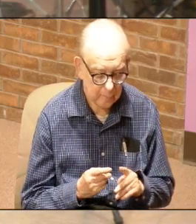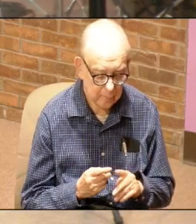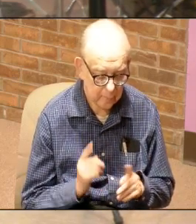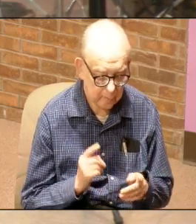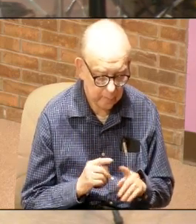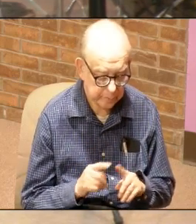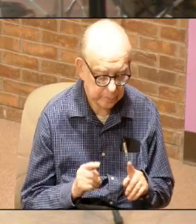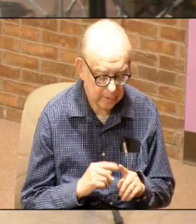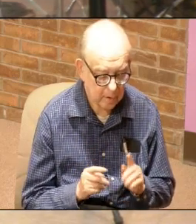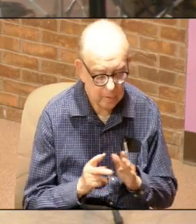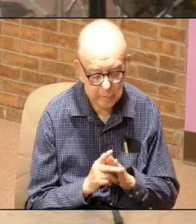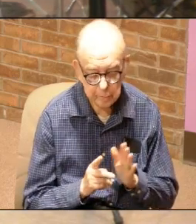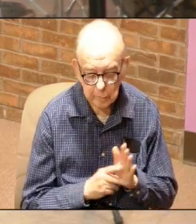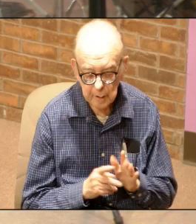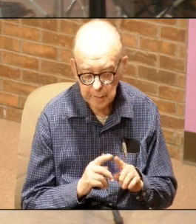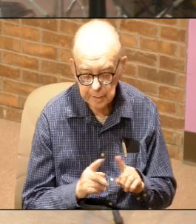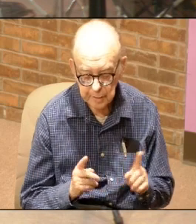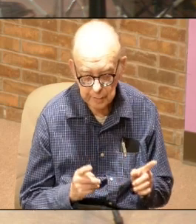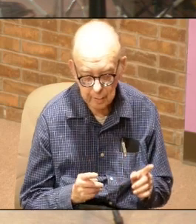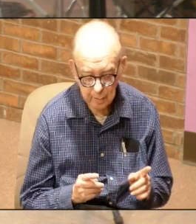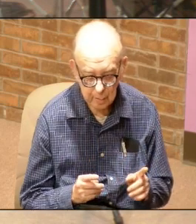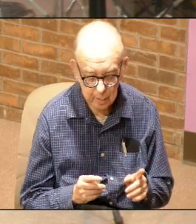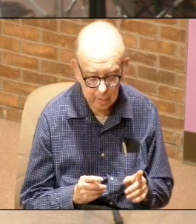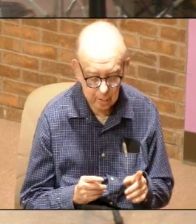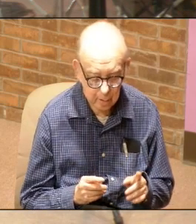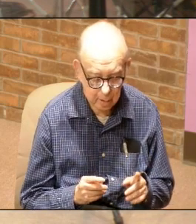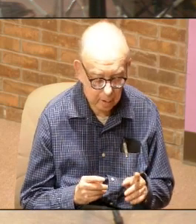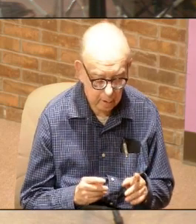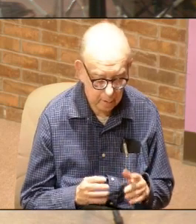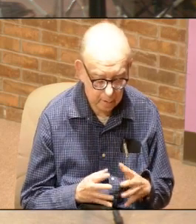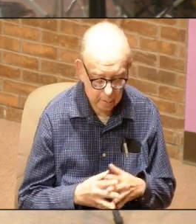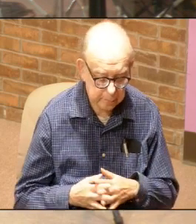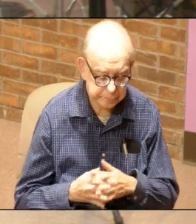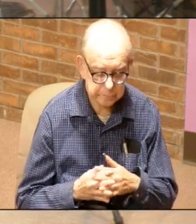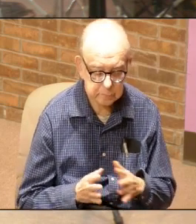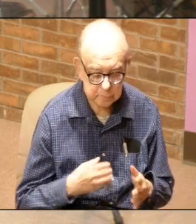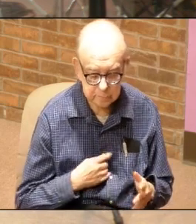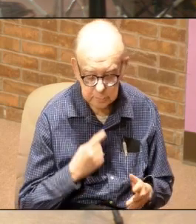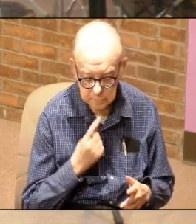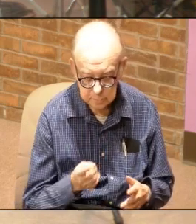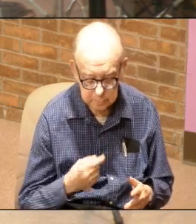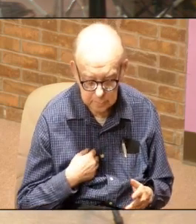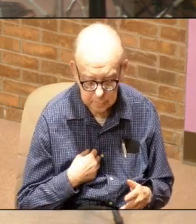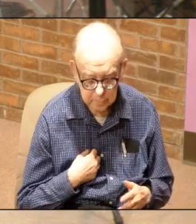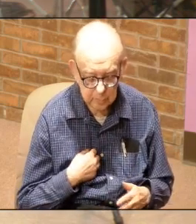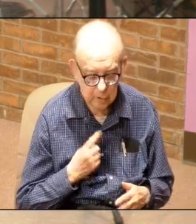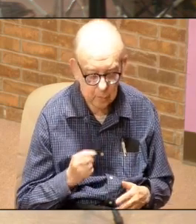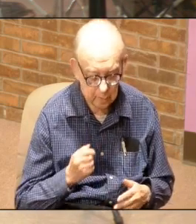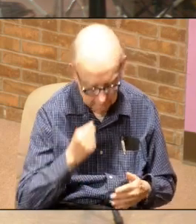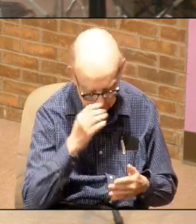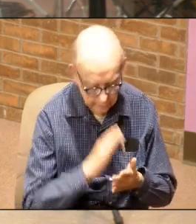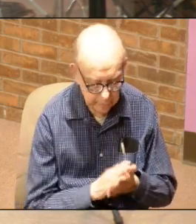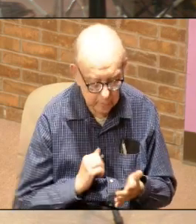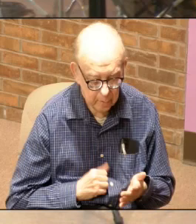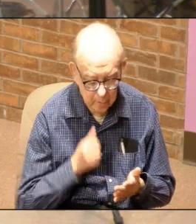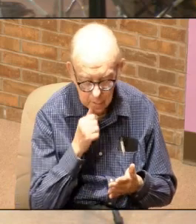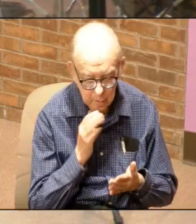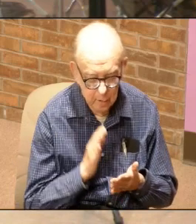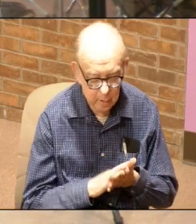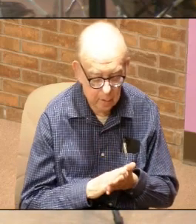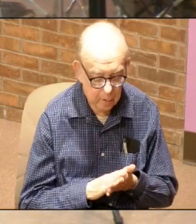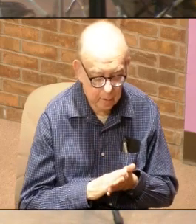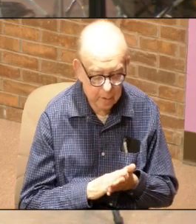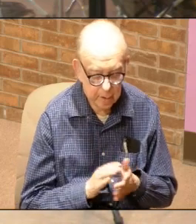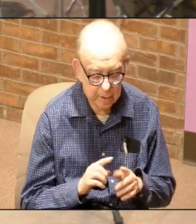Iraq, their principles may be different. There are, in America, we say we have one husband, one wife. You've got other civilizations